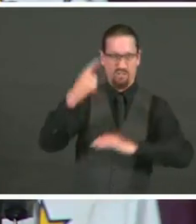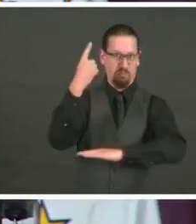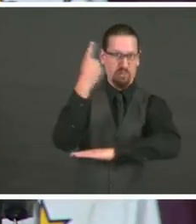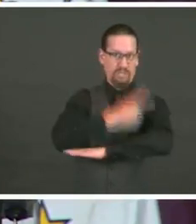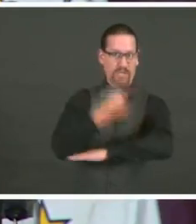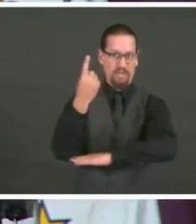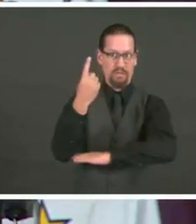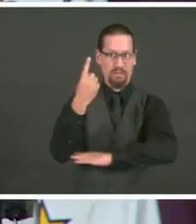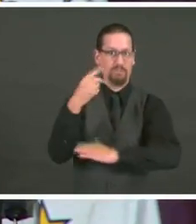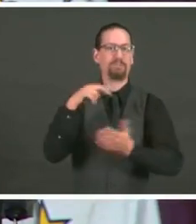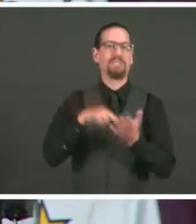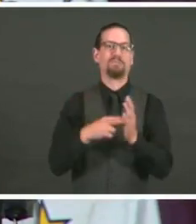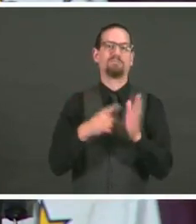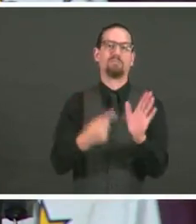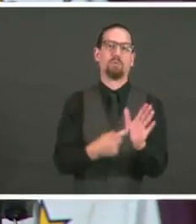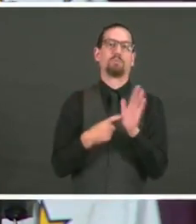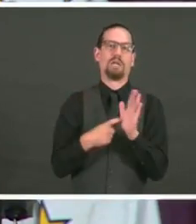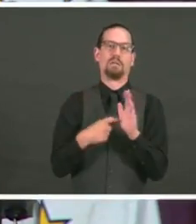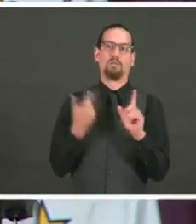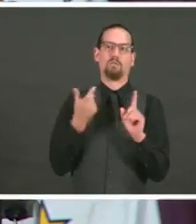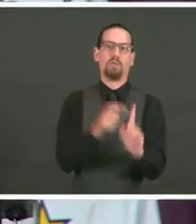to Massachusetts, it applies.